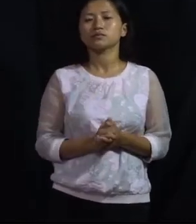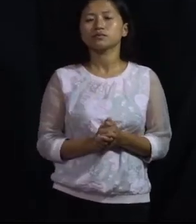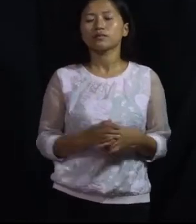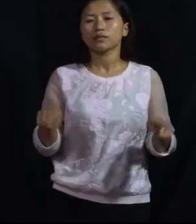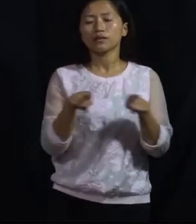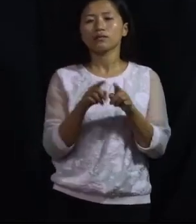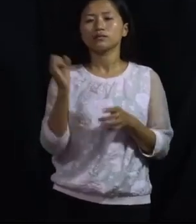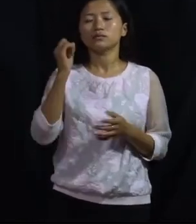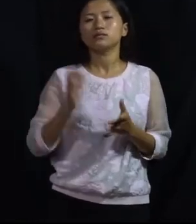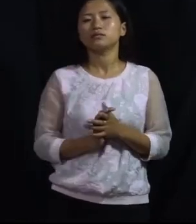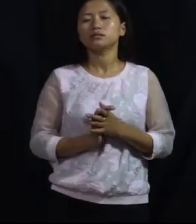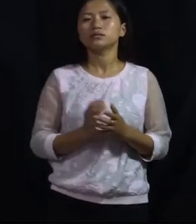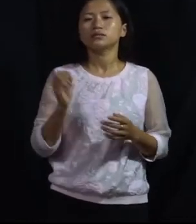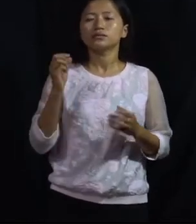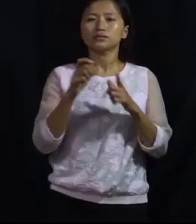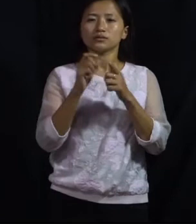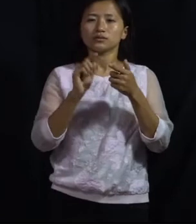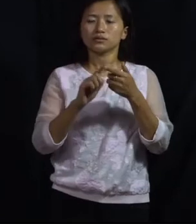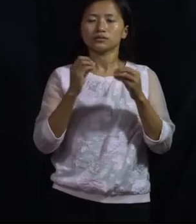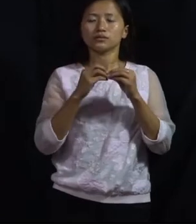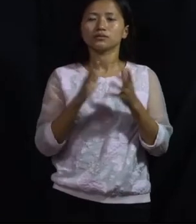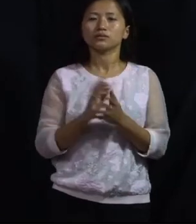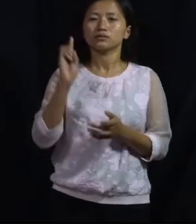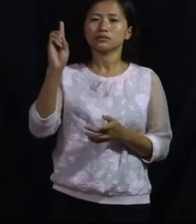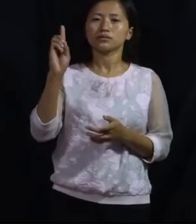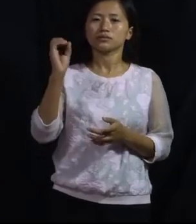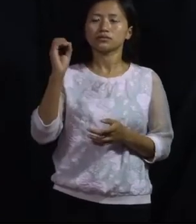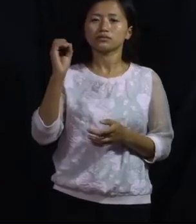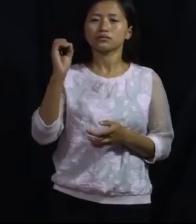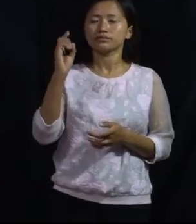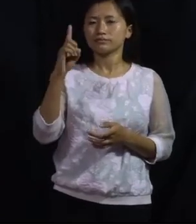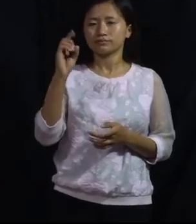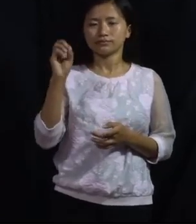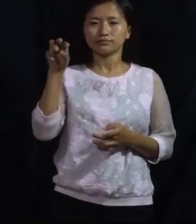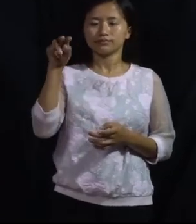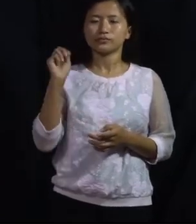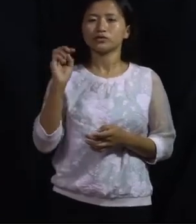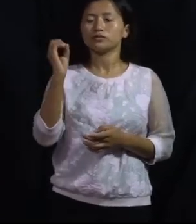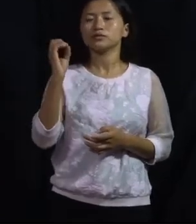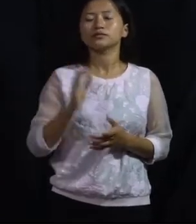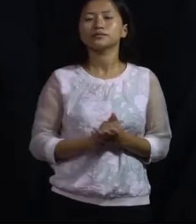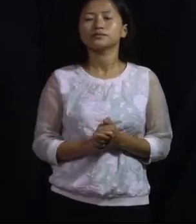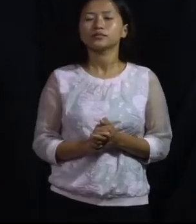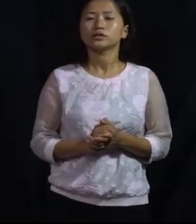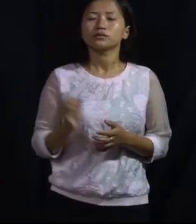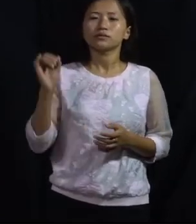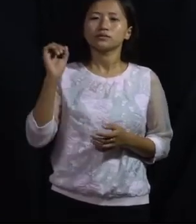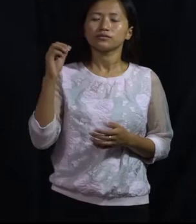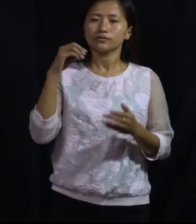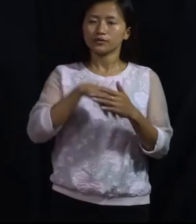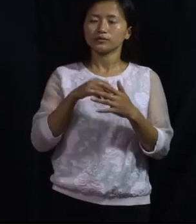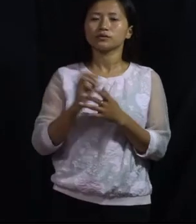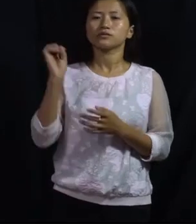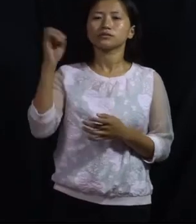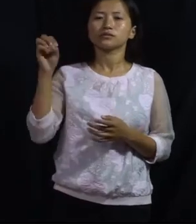And also on the debit side you have to balance 10,200, to investment 6,000,